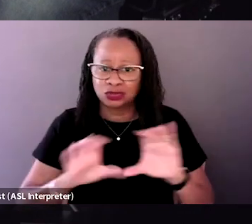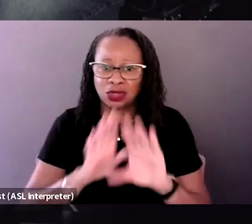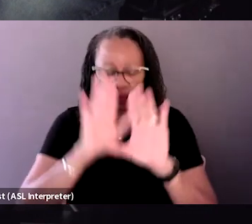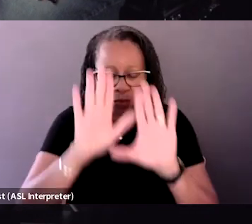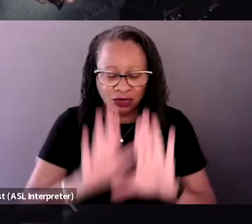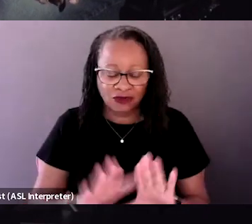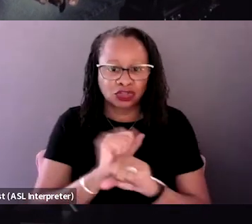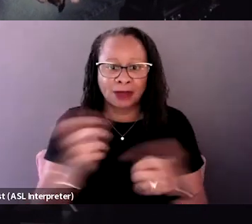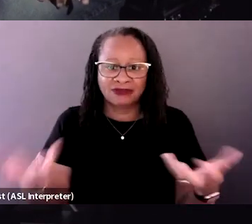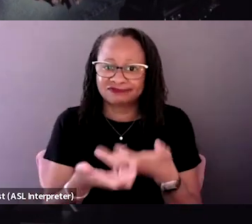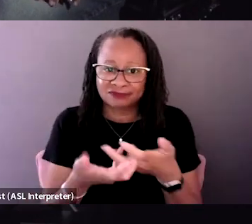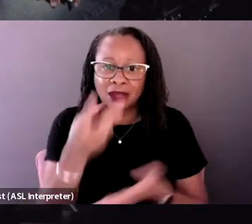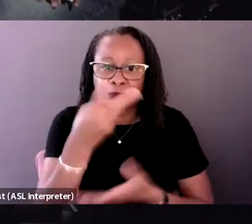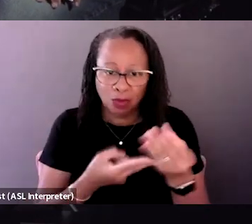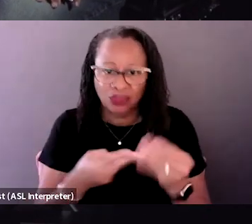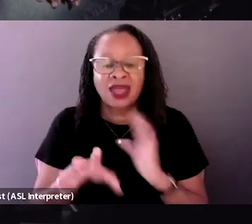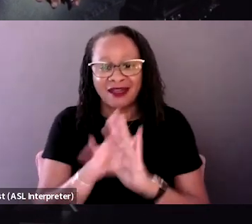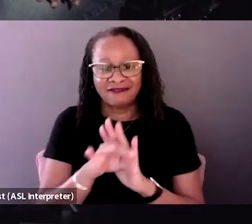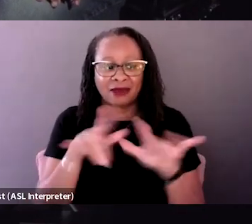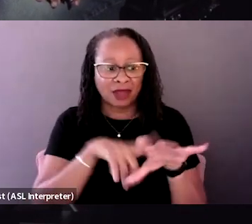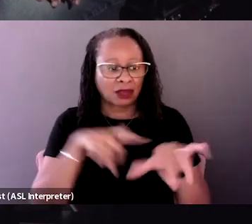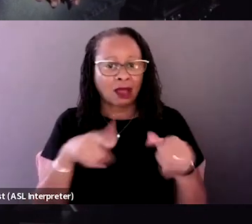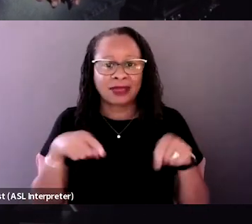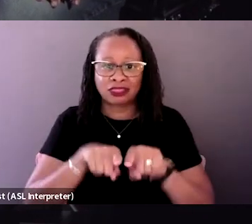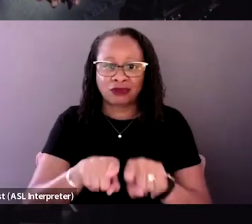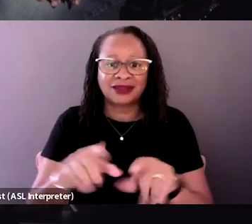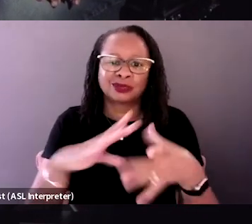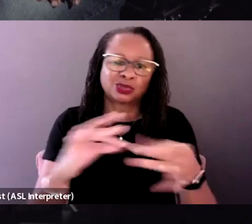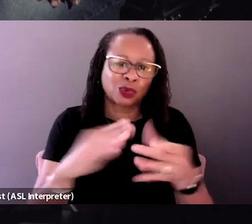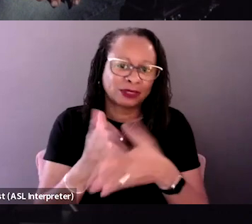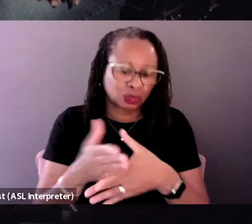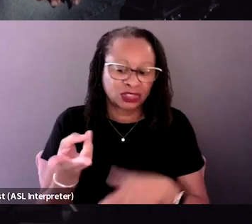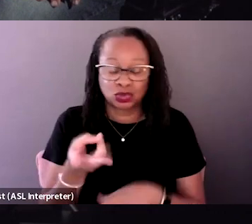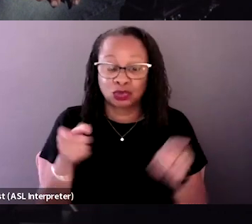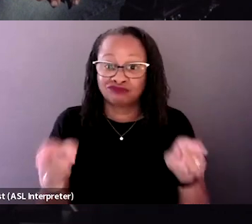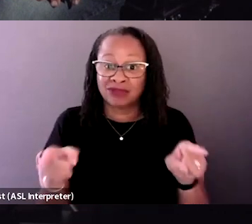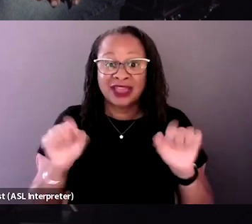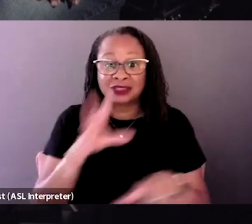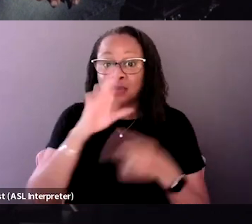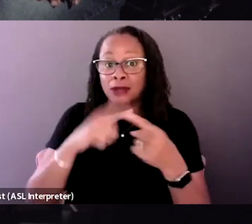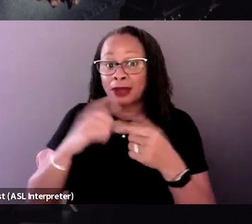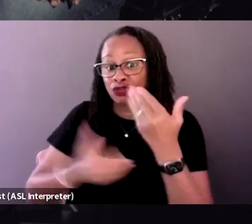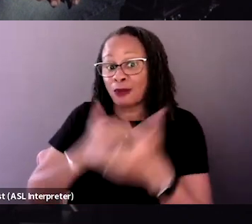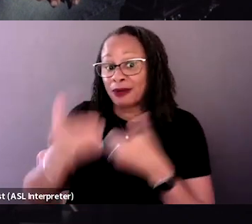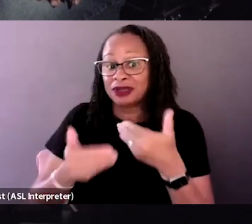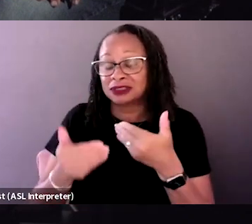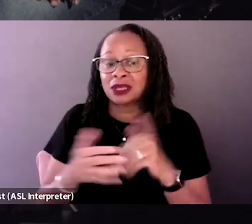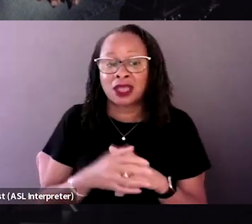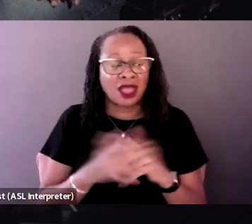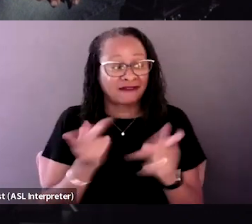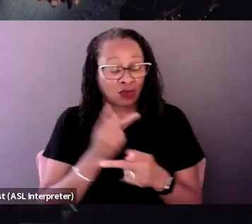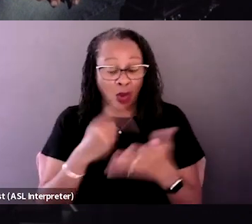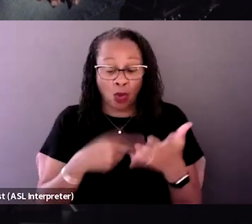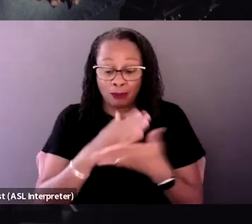good job of synthesizing those two and finding a common thread between the two. But could you talk about your process